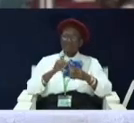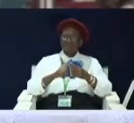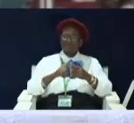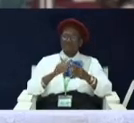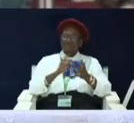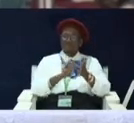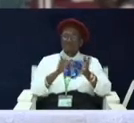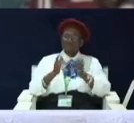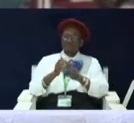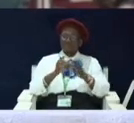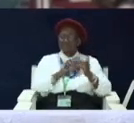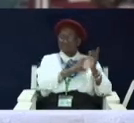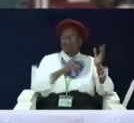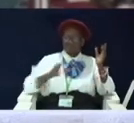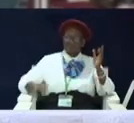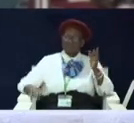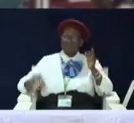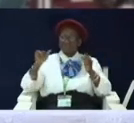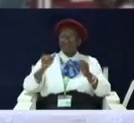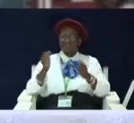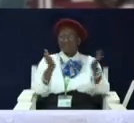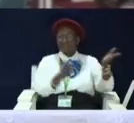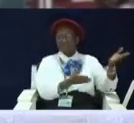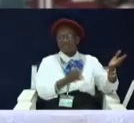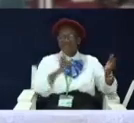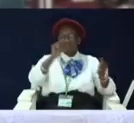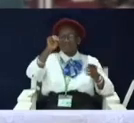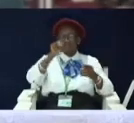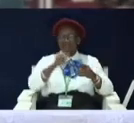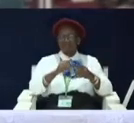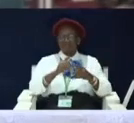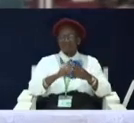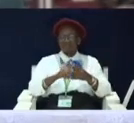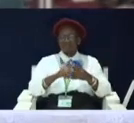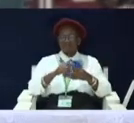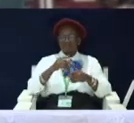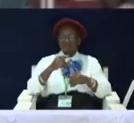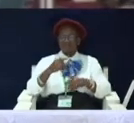They carried him to the roof.